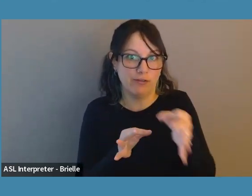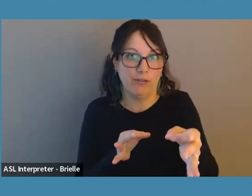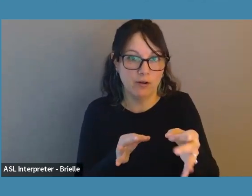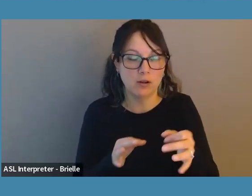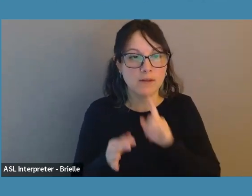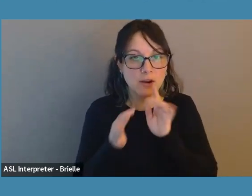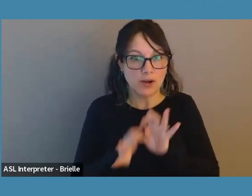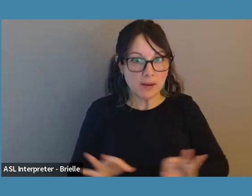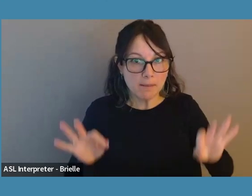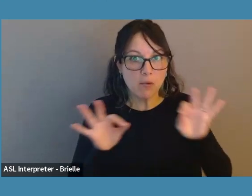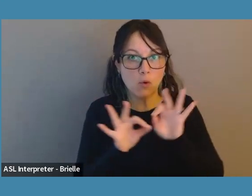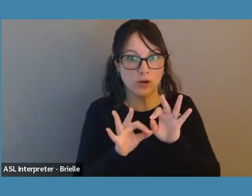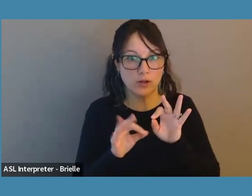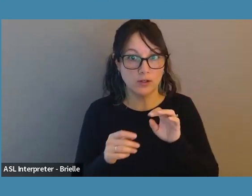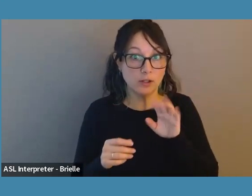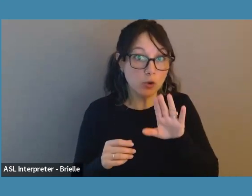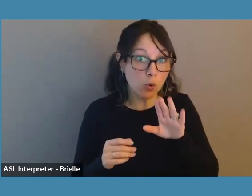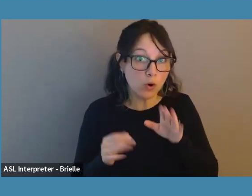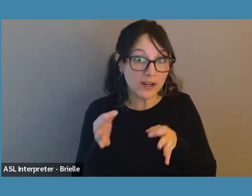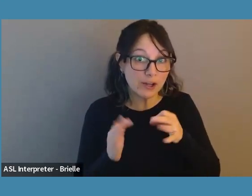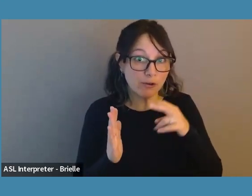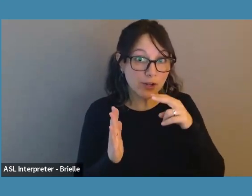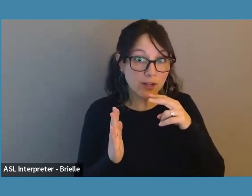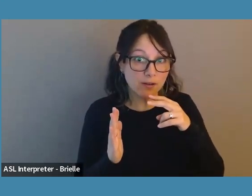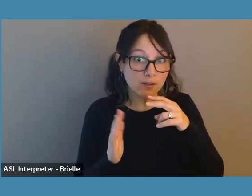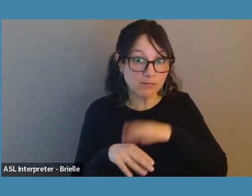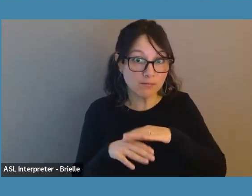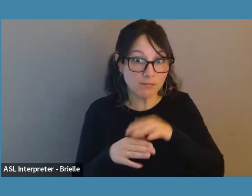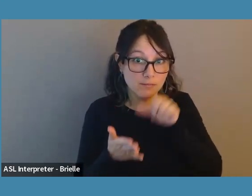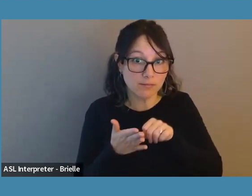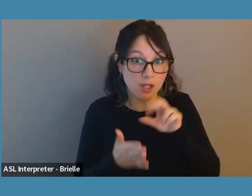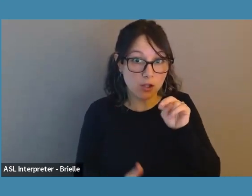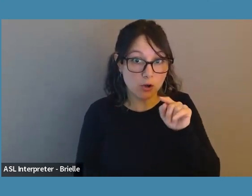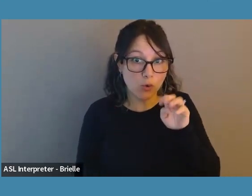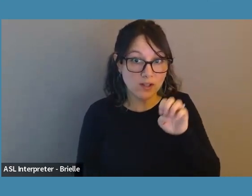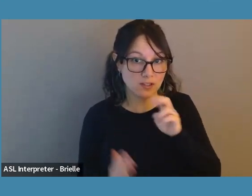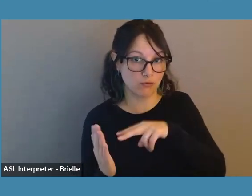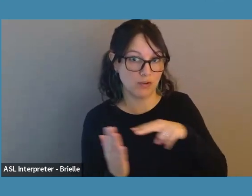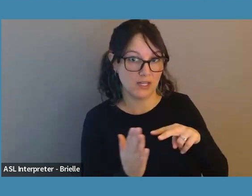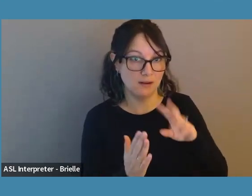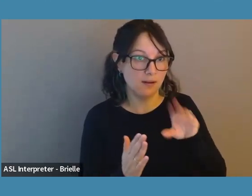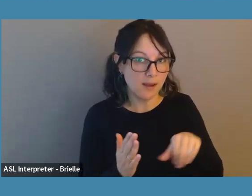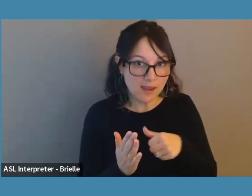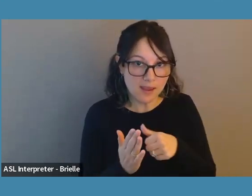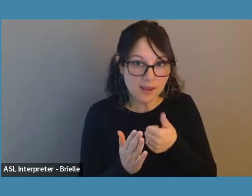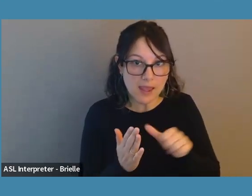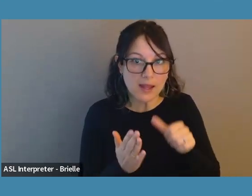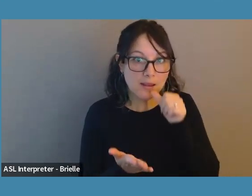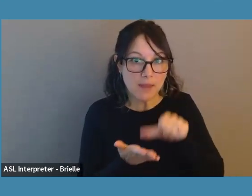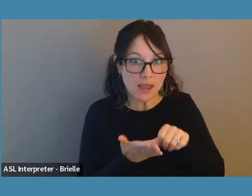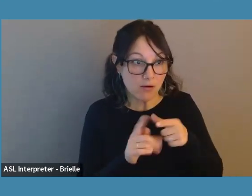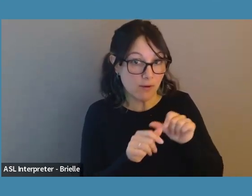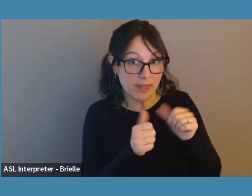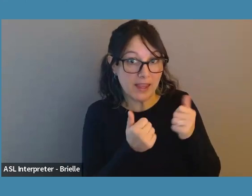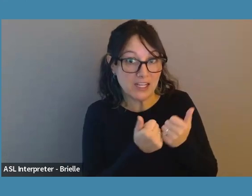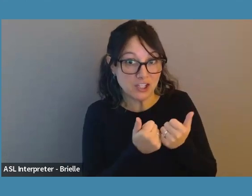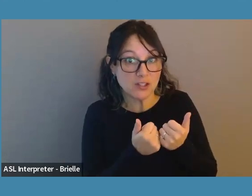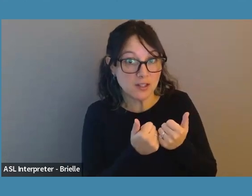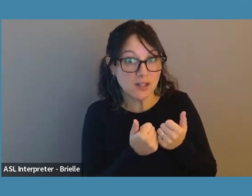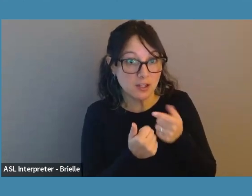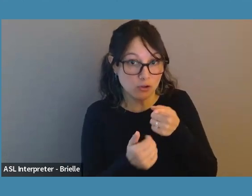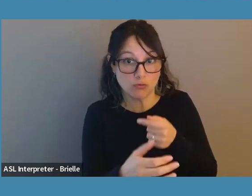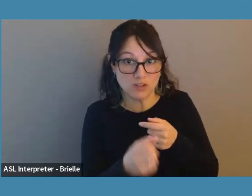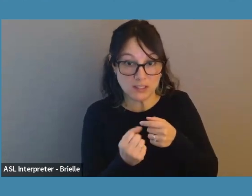very important to read your hearing notices and any mail that you get from the agency while you're going through the process of a